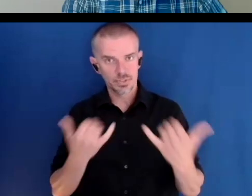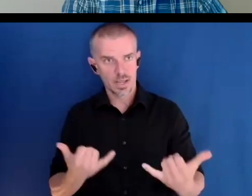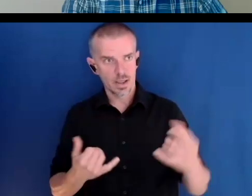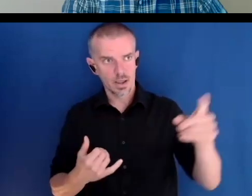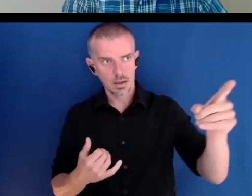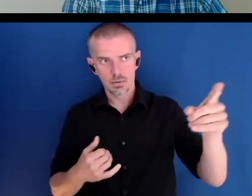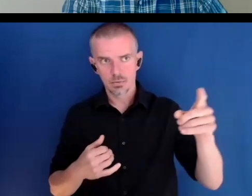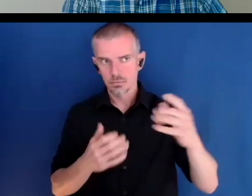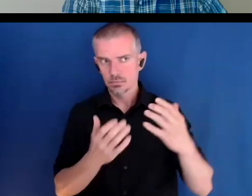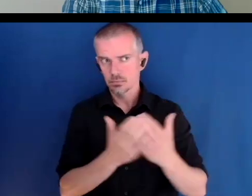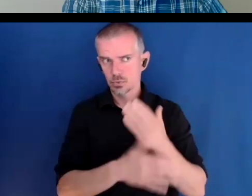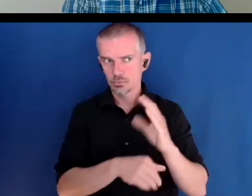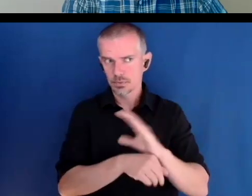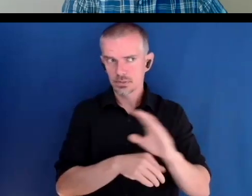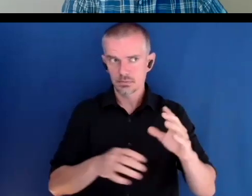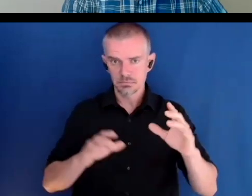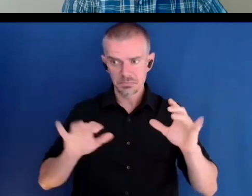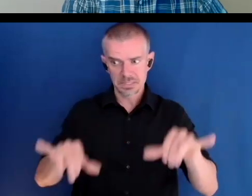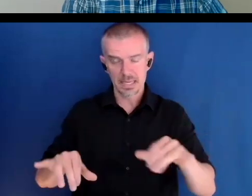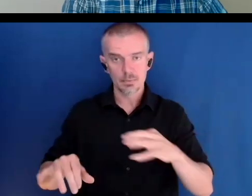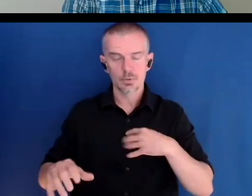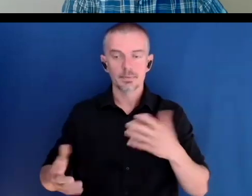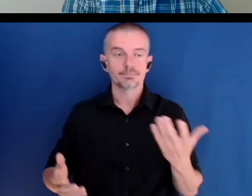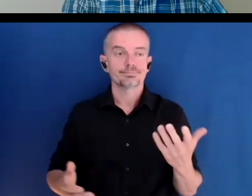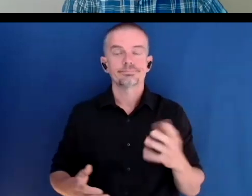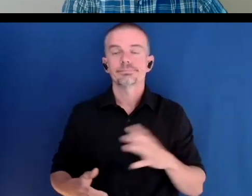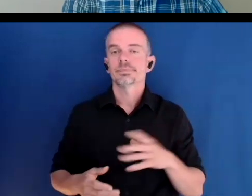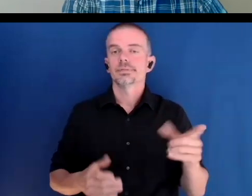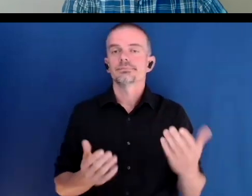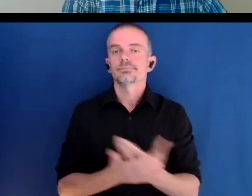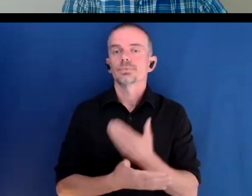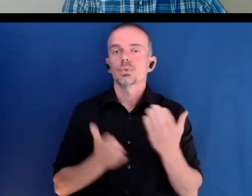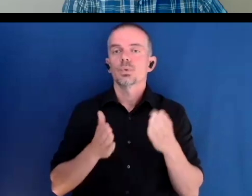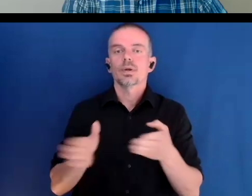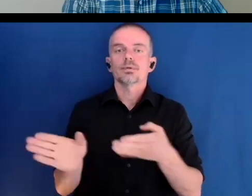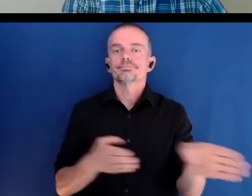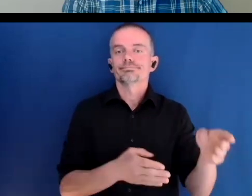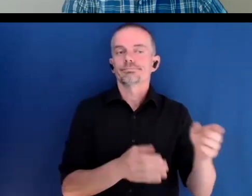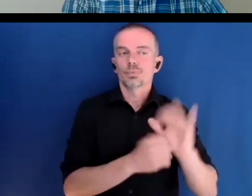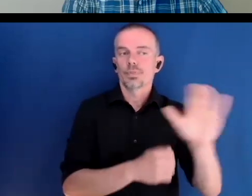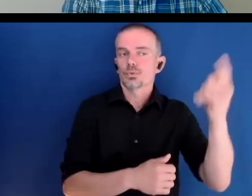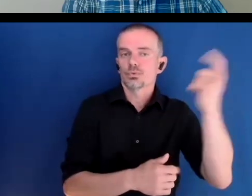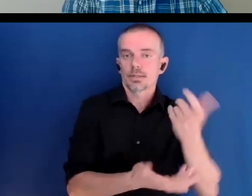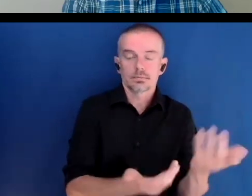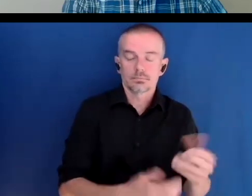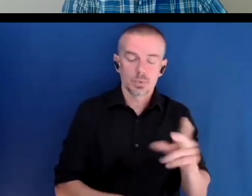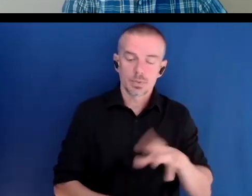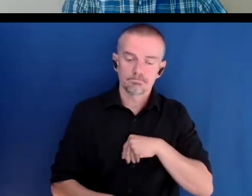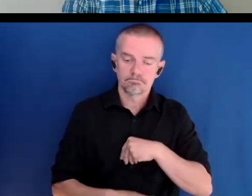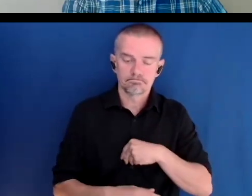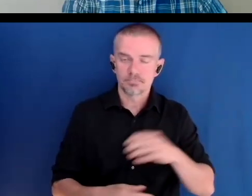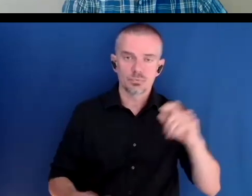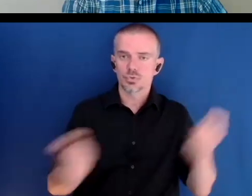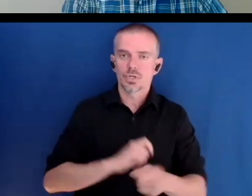way of doing business or might just be how business is going to be done under community wildfire defense grants. And so we've had a